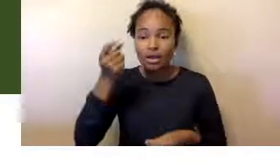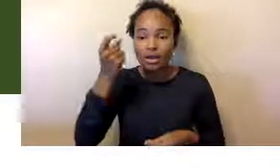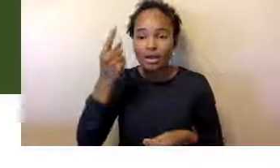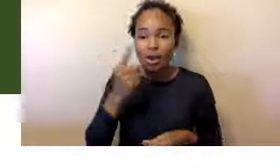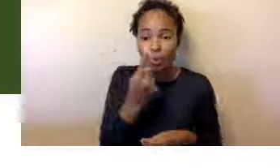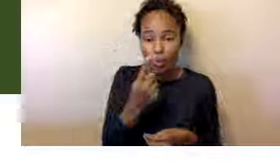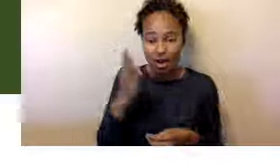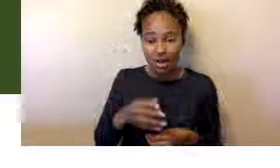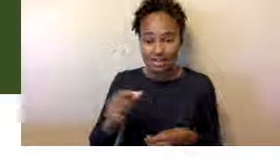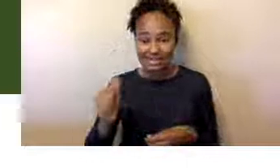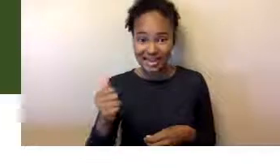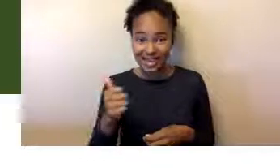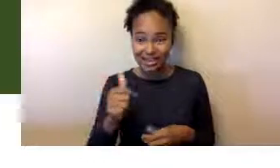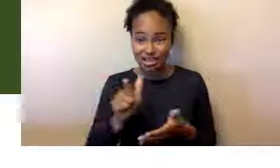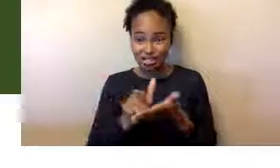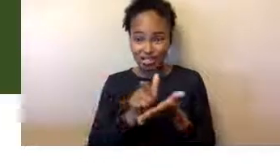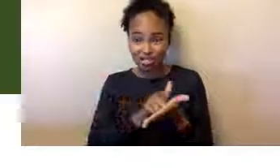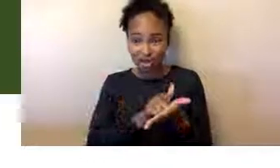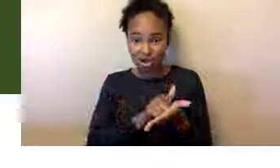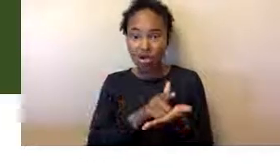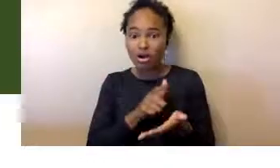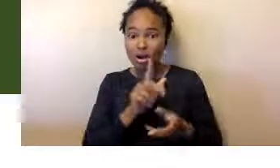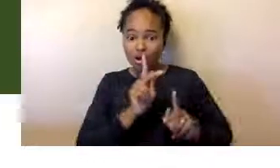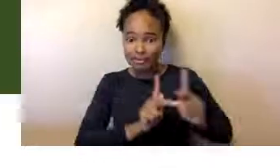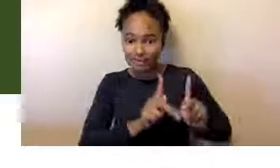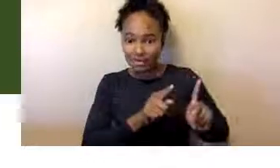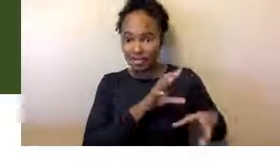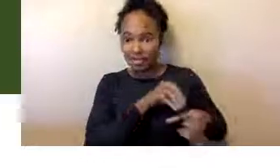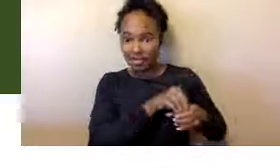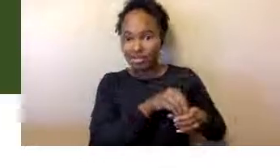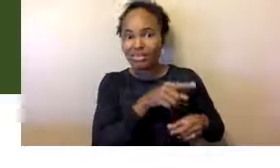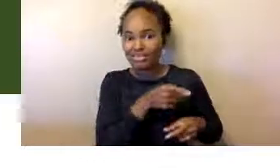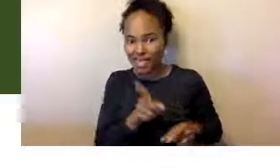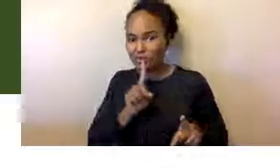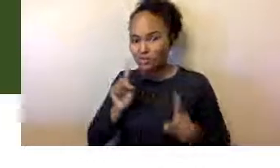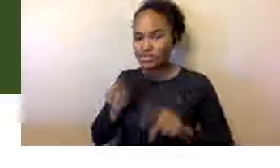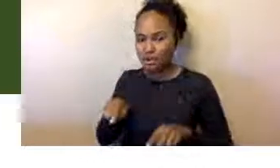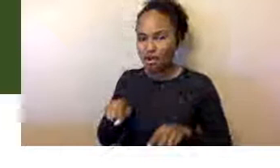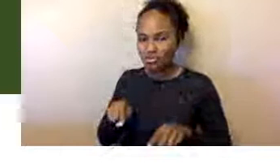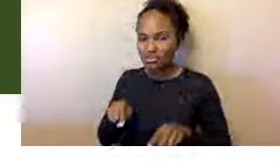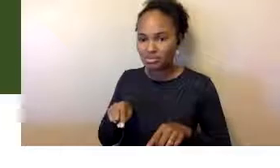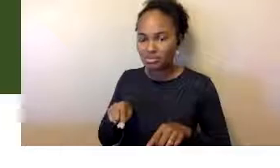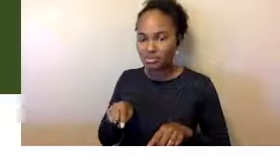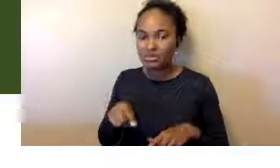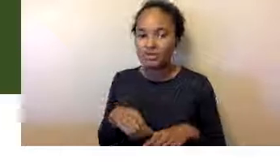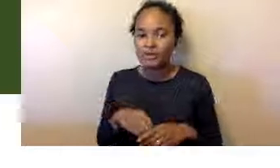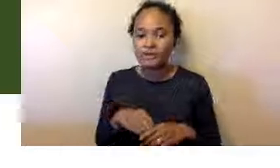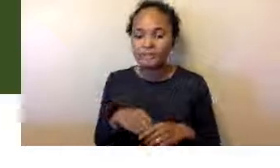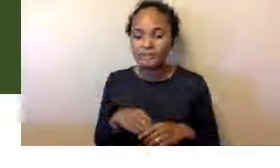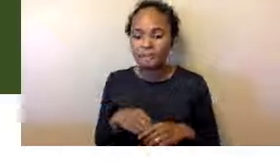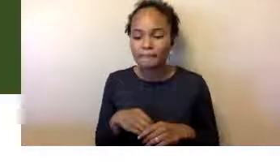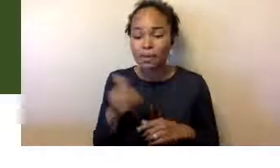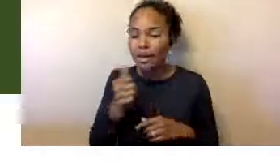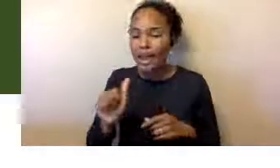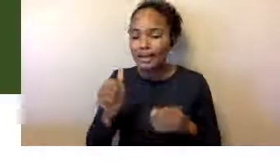law enforcement responses are for persons with SMI. So usually for persons with SMI or